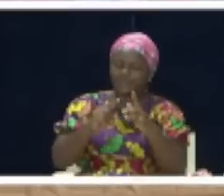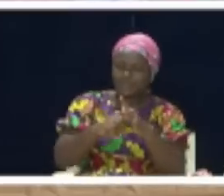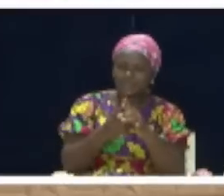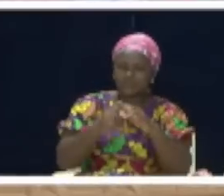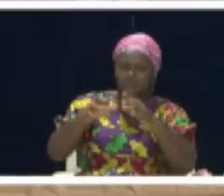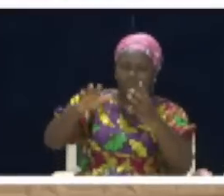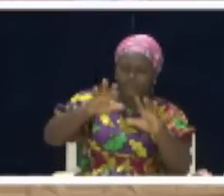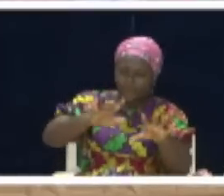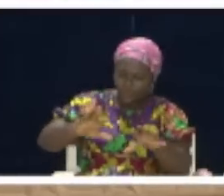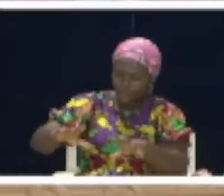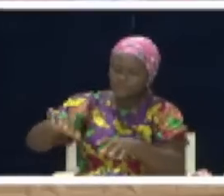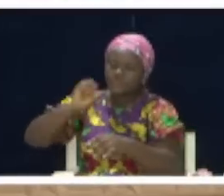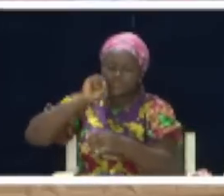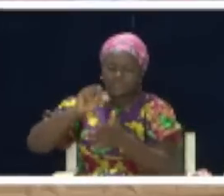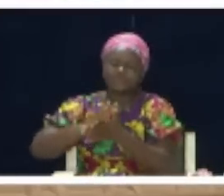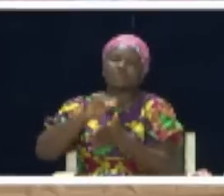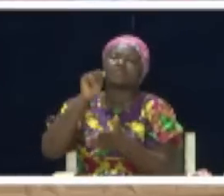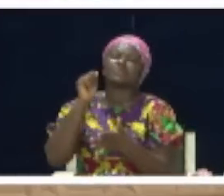She believed.